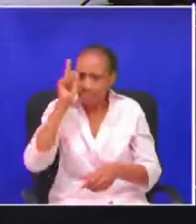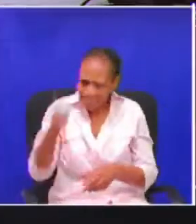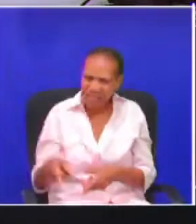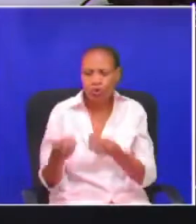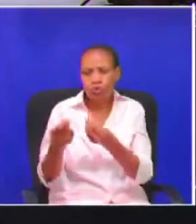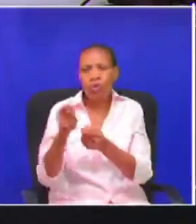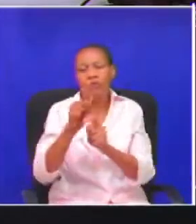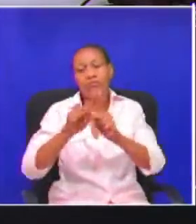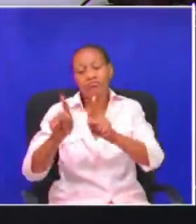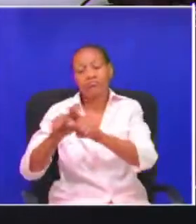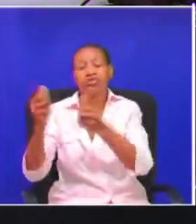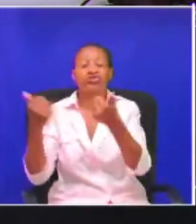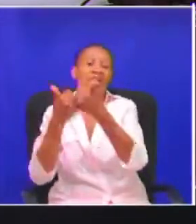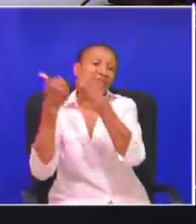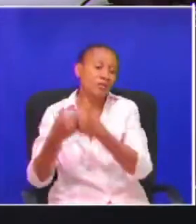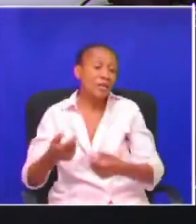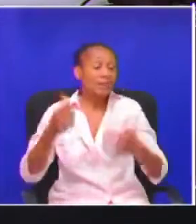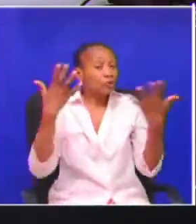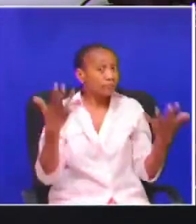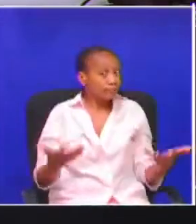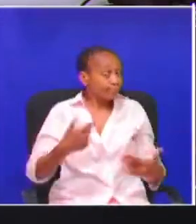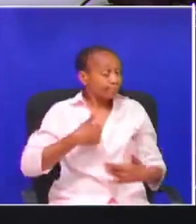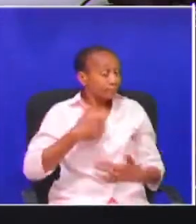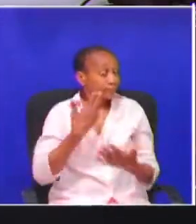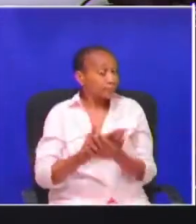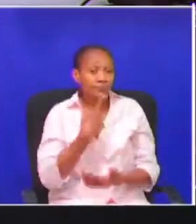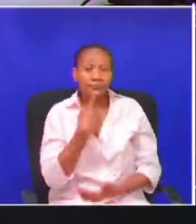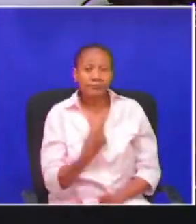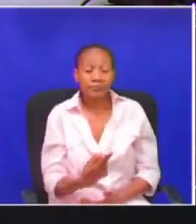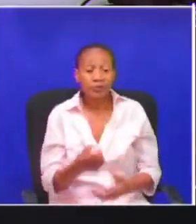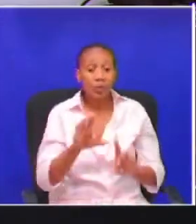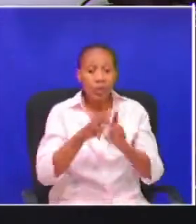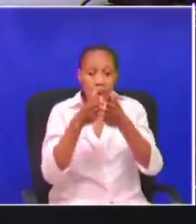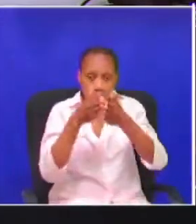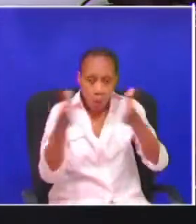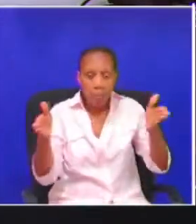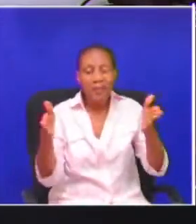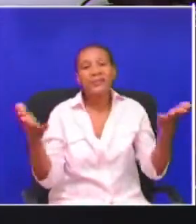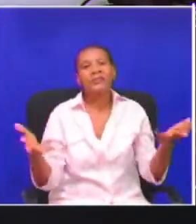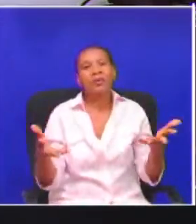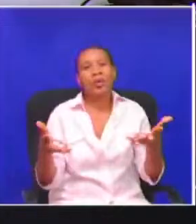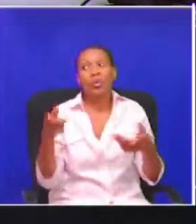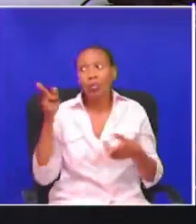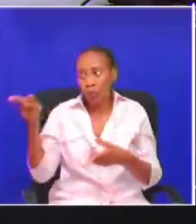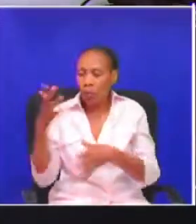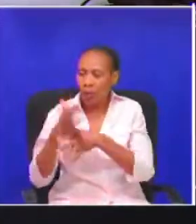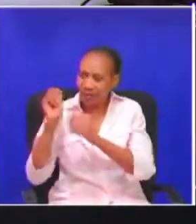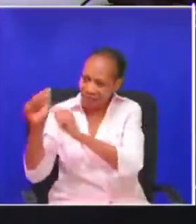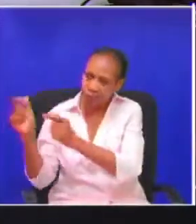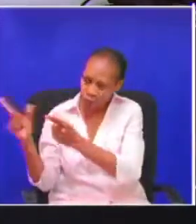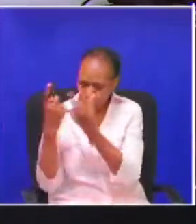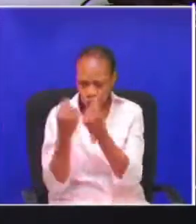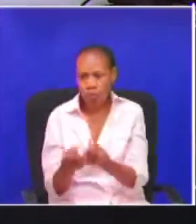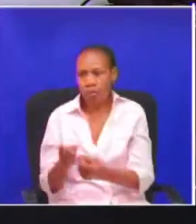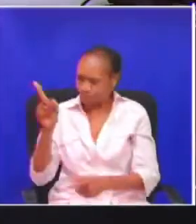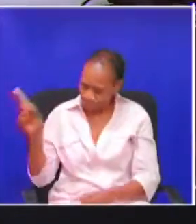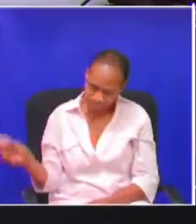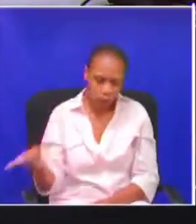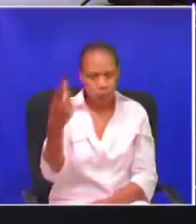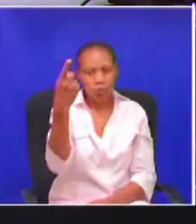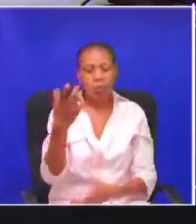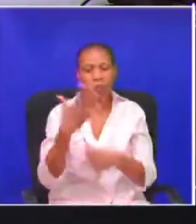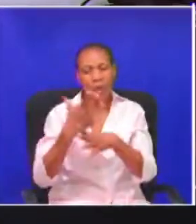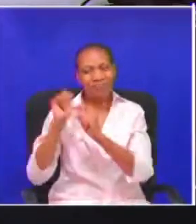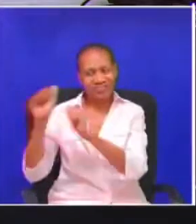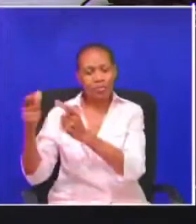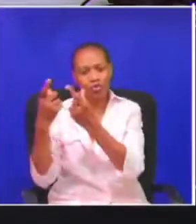And all one would say is, we create an environment for you to do your work. Go ahead and do it.